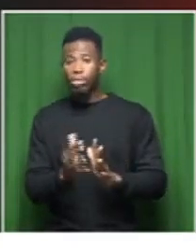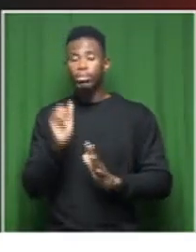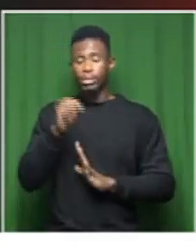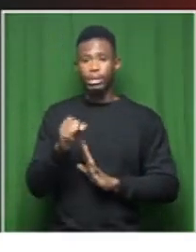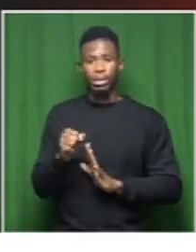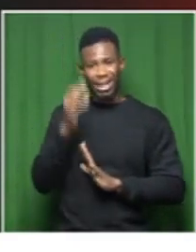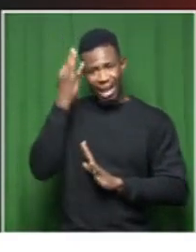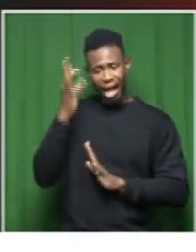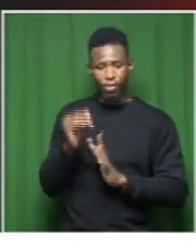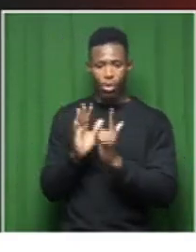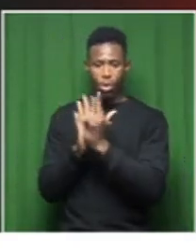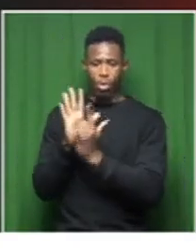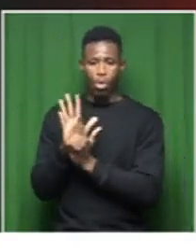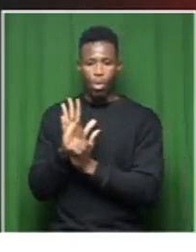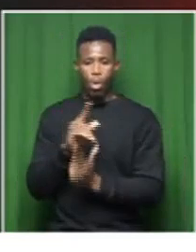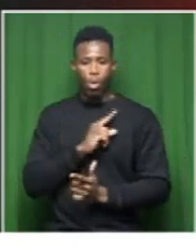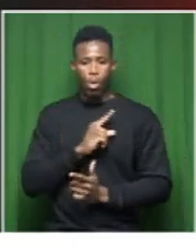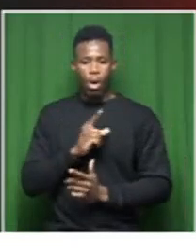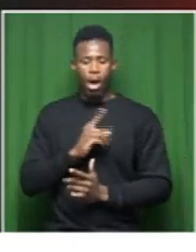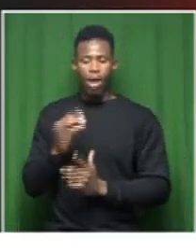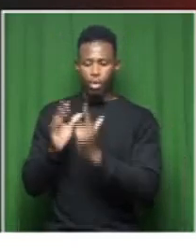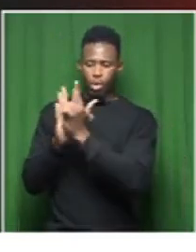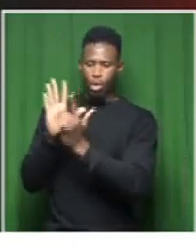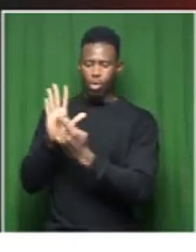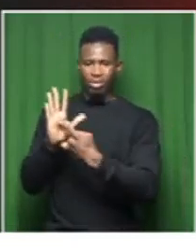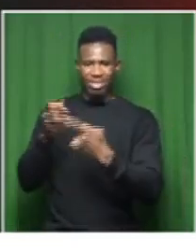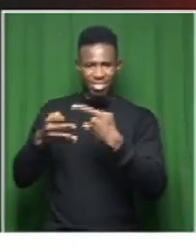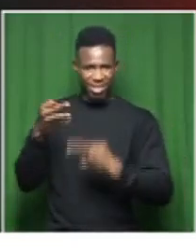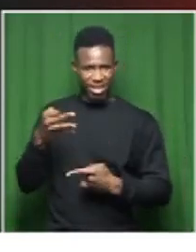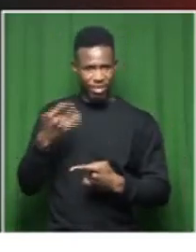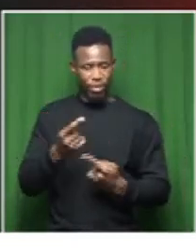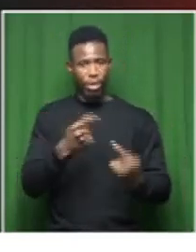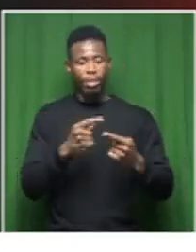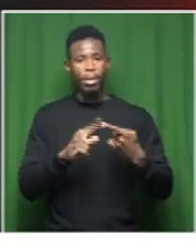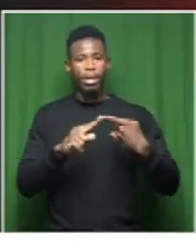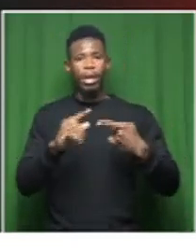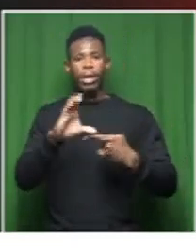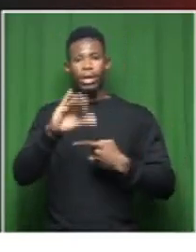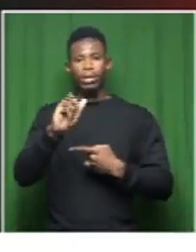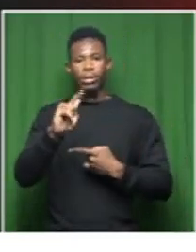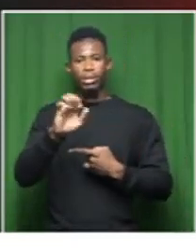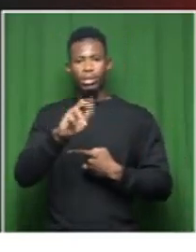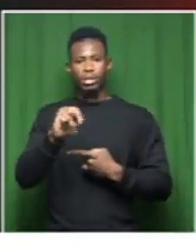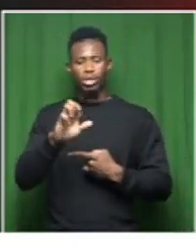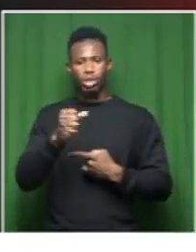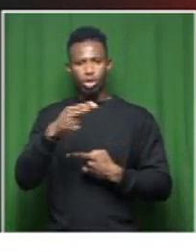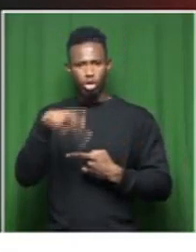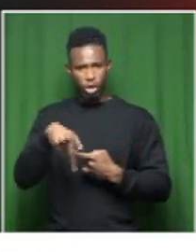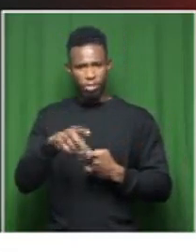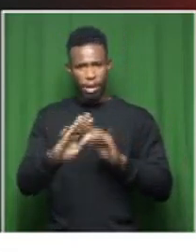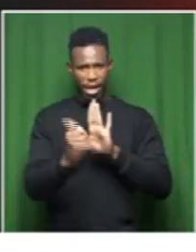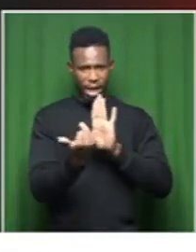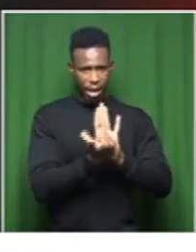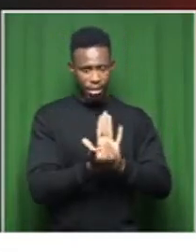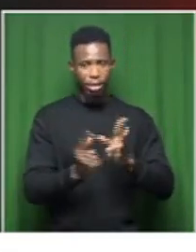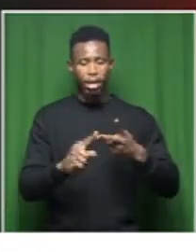there are 3 main laws that impact on immigration in the country. It is the Citizenship Act of 1995,